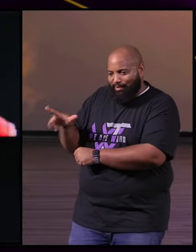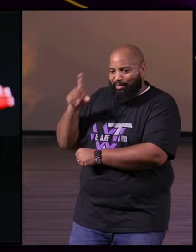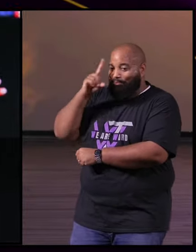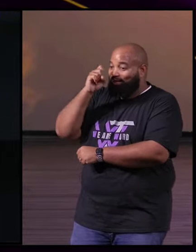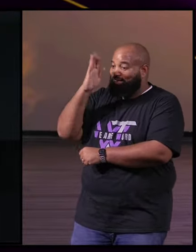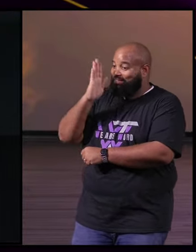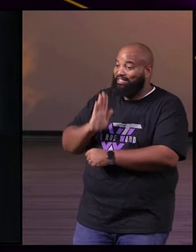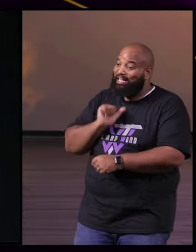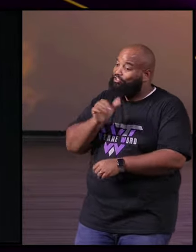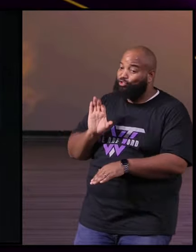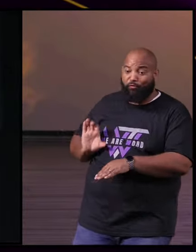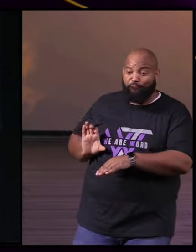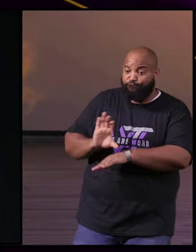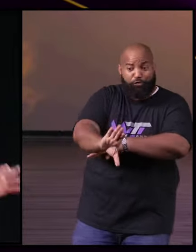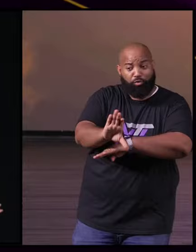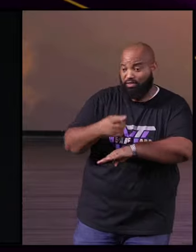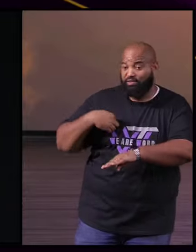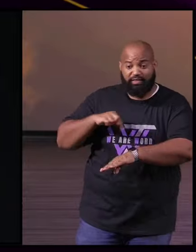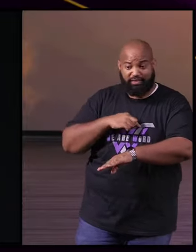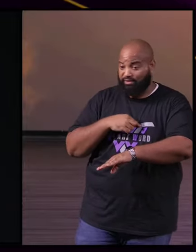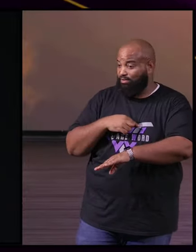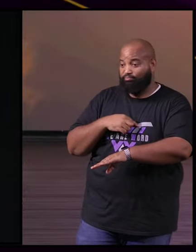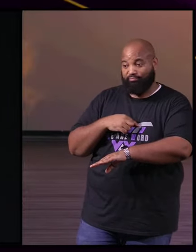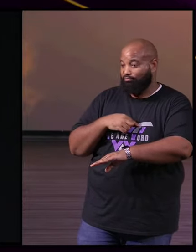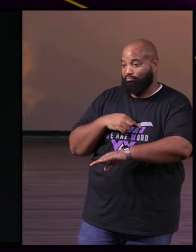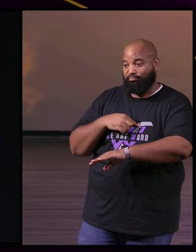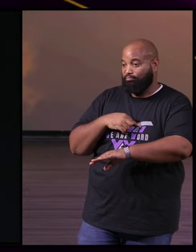Because God doesn't make us do anything.